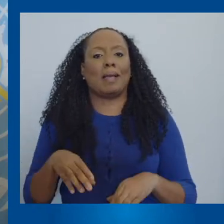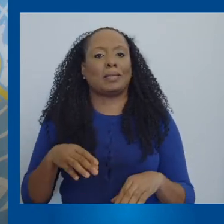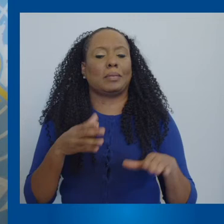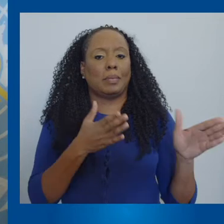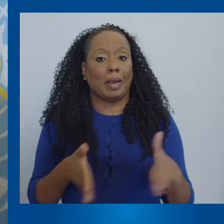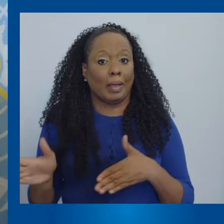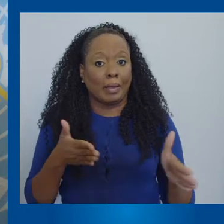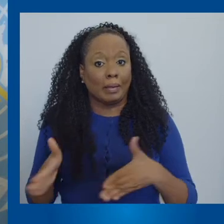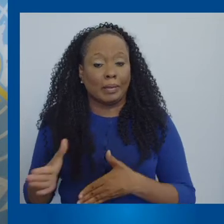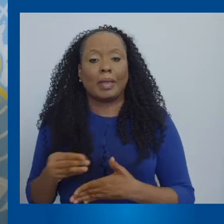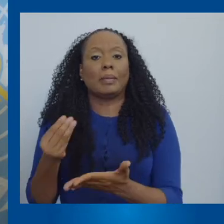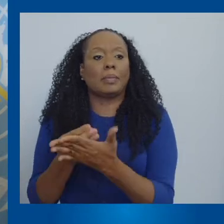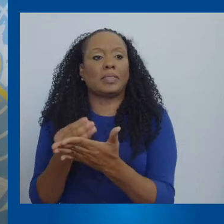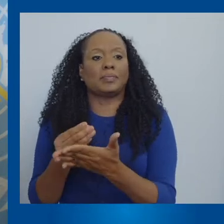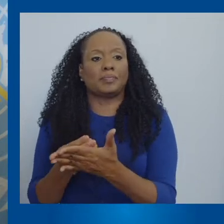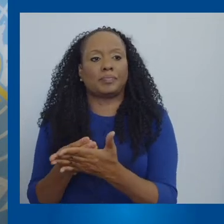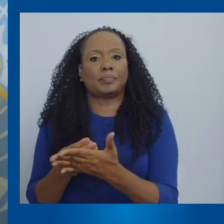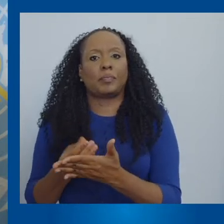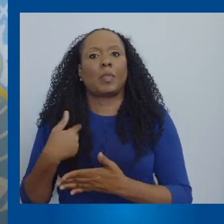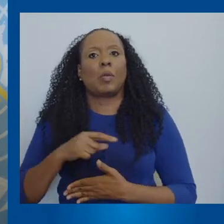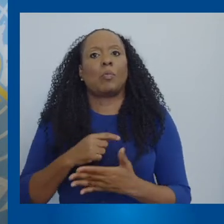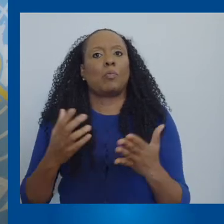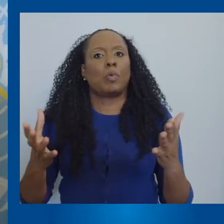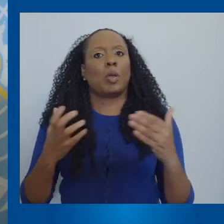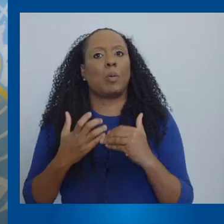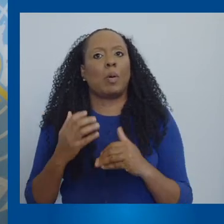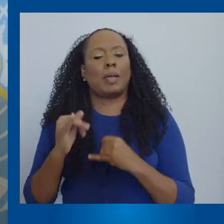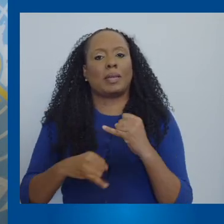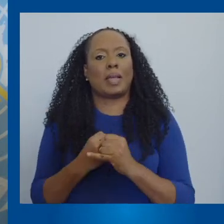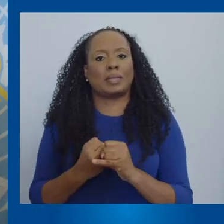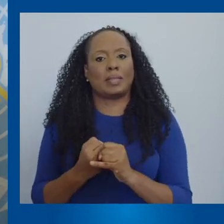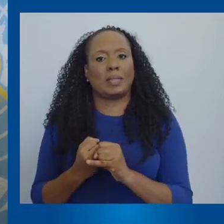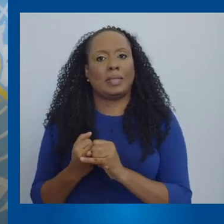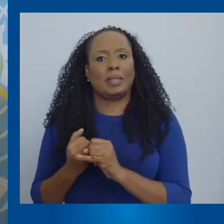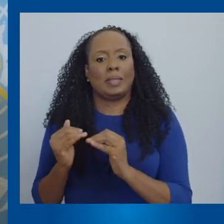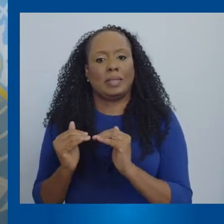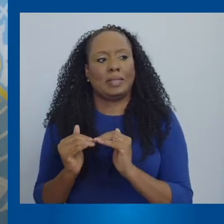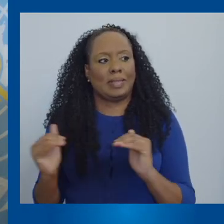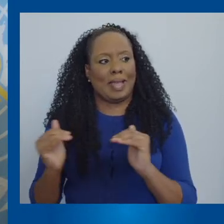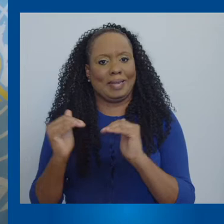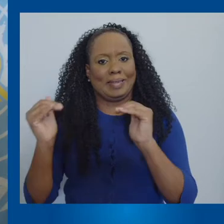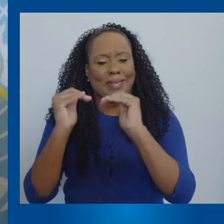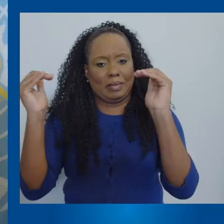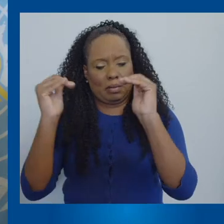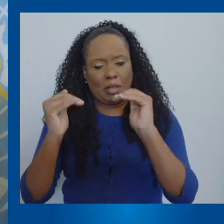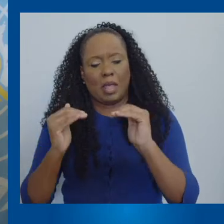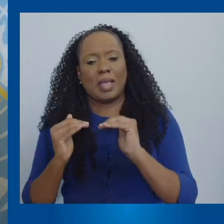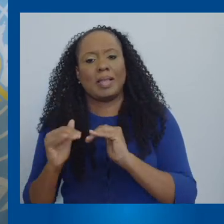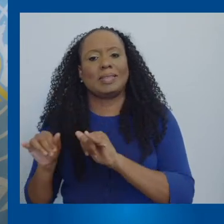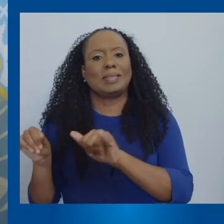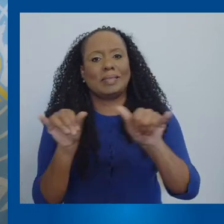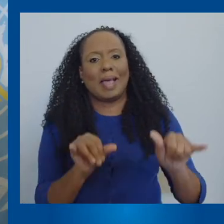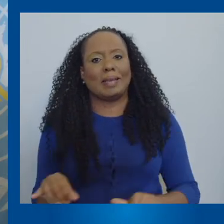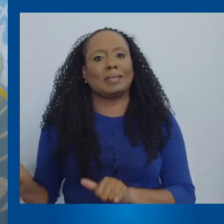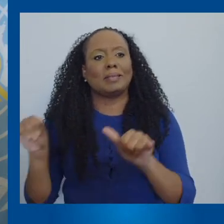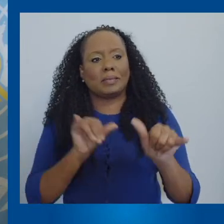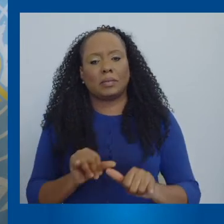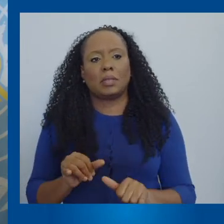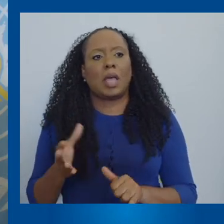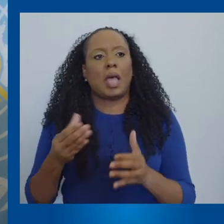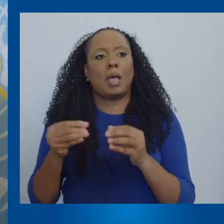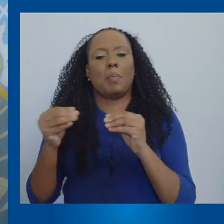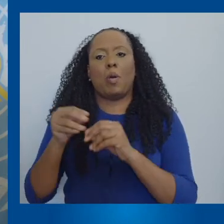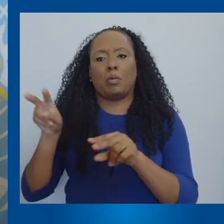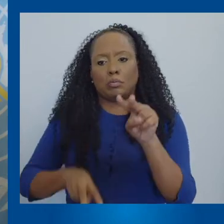financing. With international standards, realignment of subsidies and investments, and more research and surveillance. All of